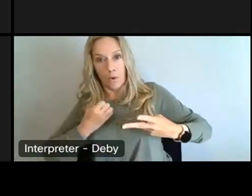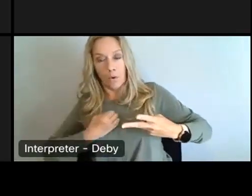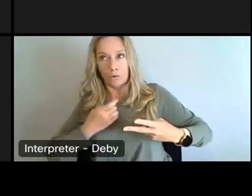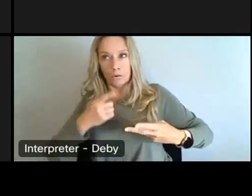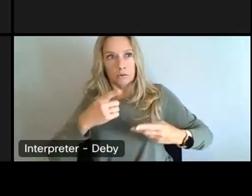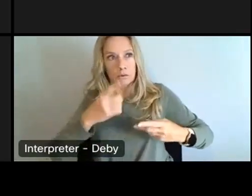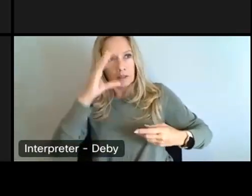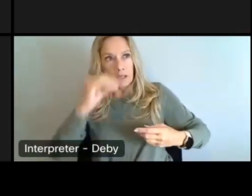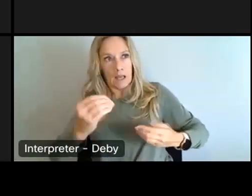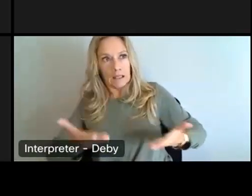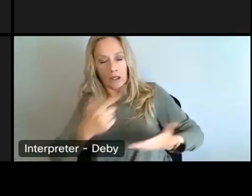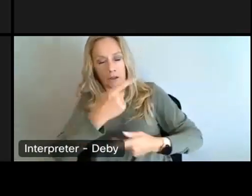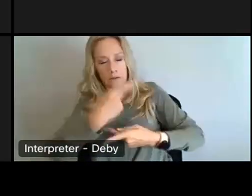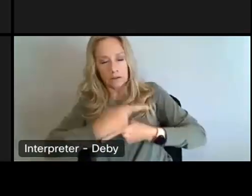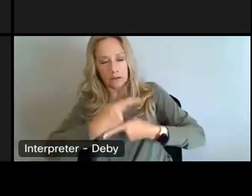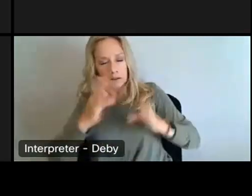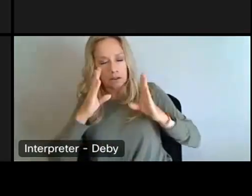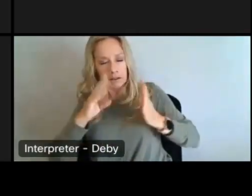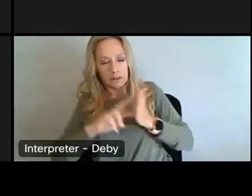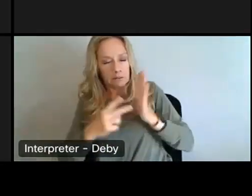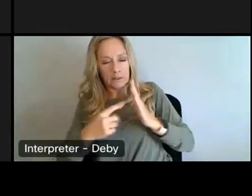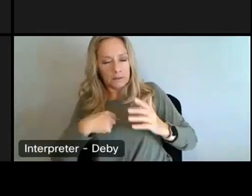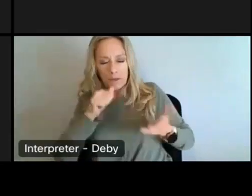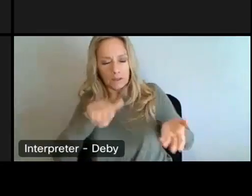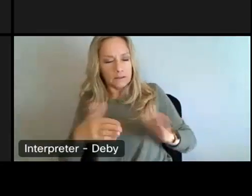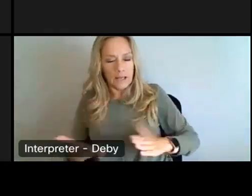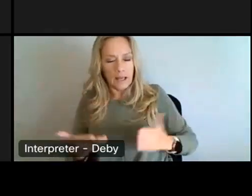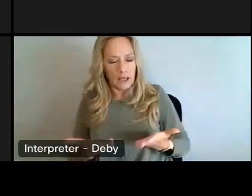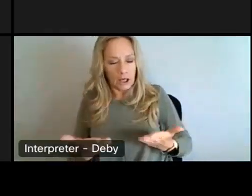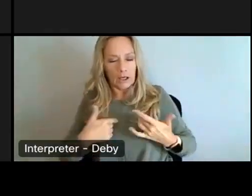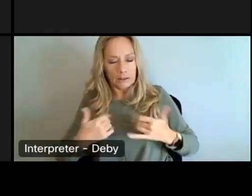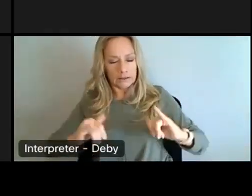they're taking care of me. Now I'm not going to die in Iraq. I still have a fighting chance.